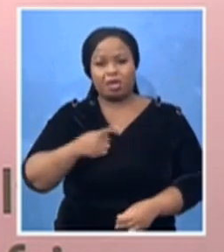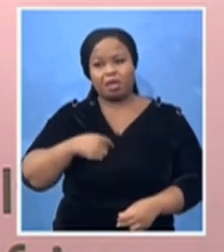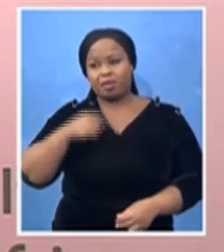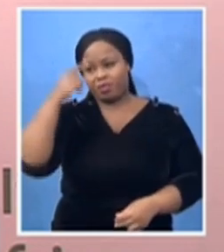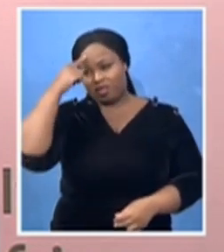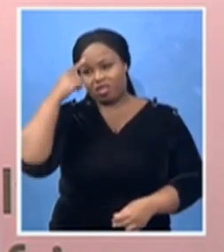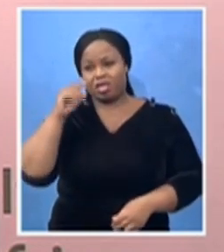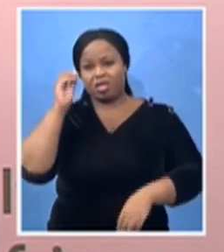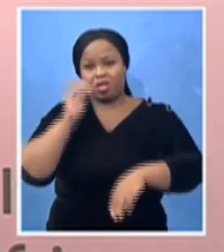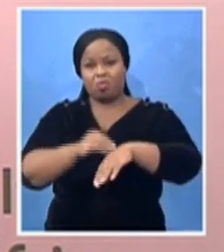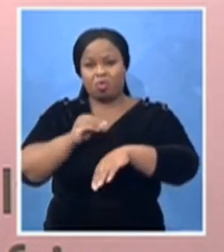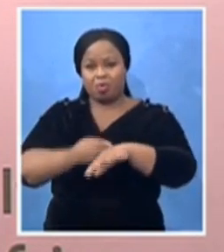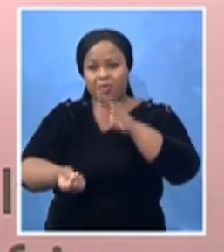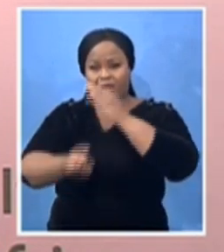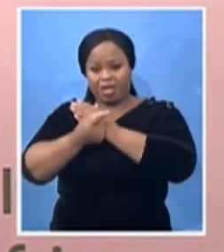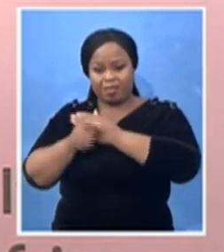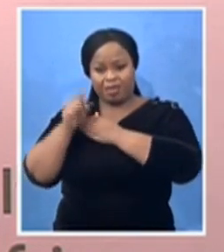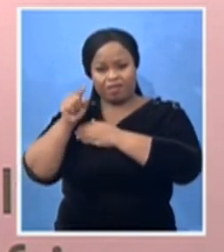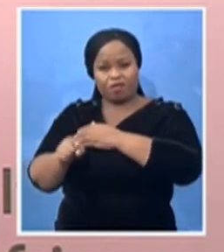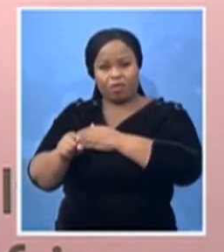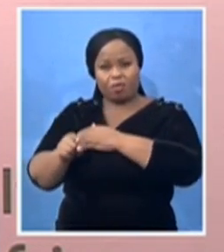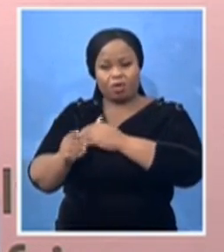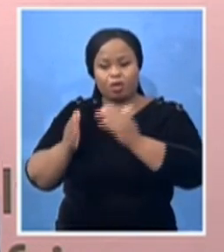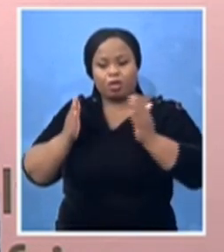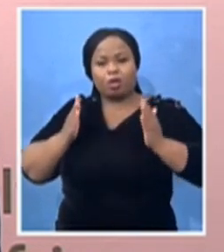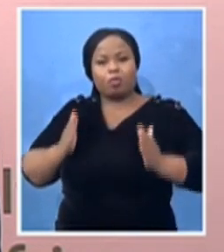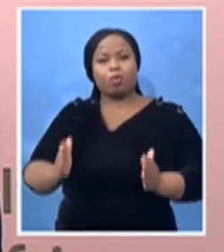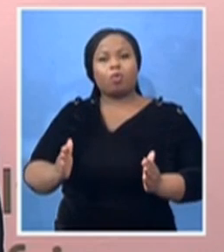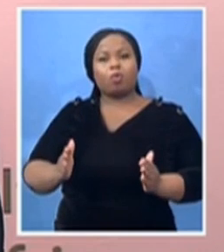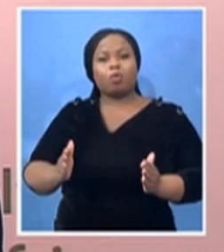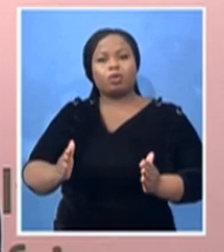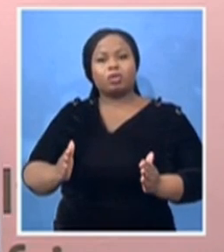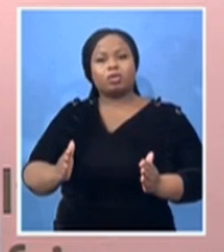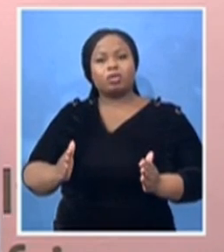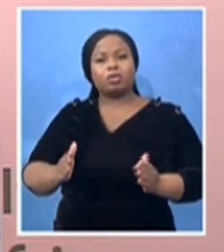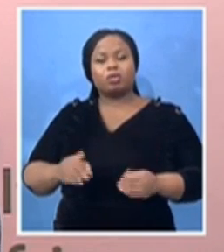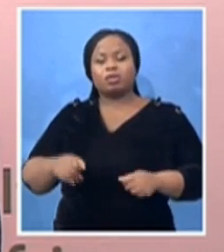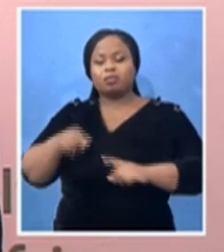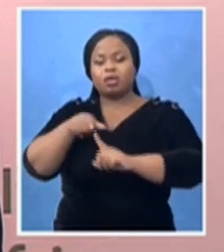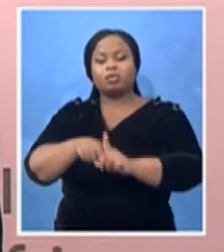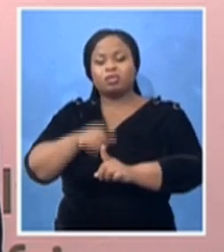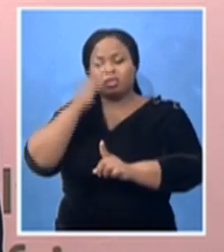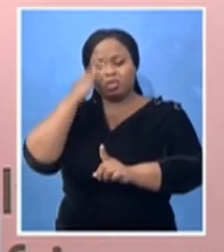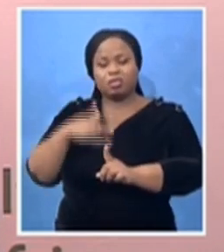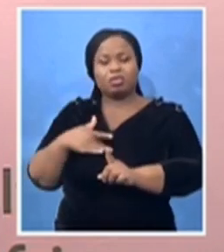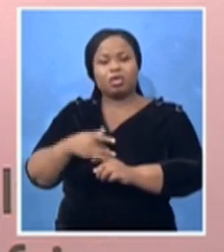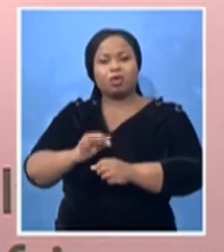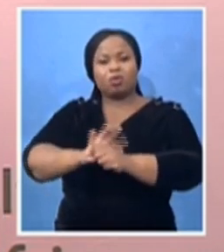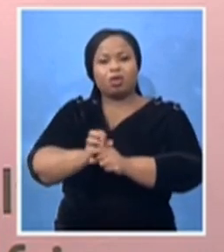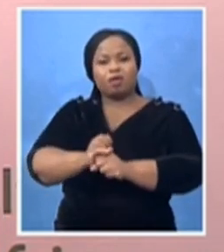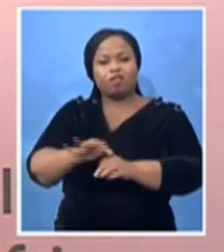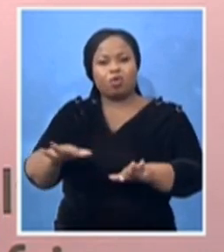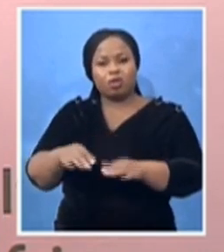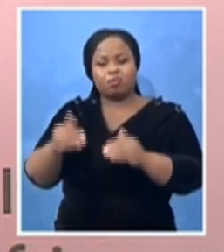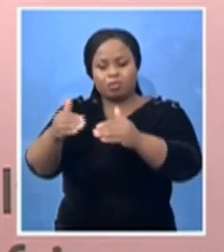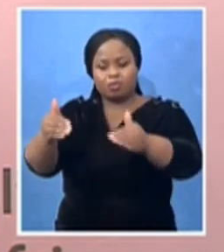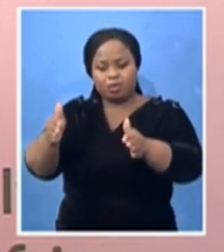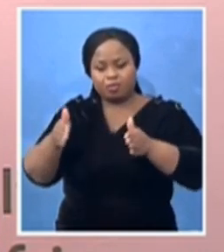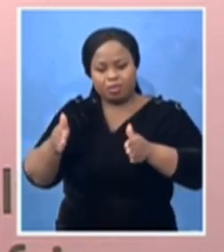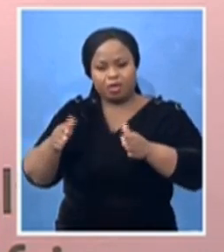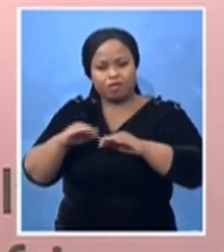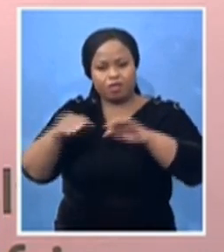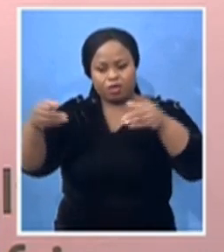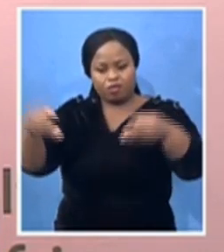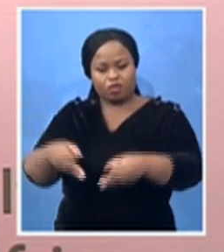body, a COVID-positive patient who might have died and is being buried. It is more the conduct of